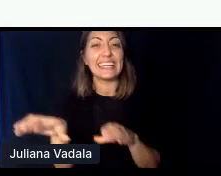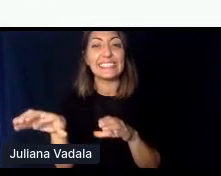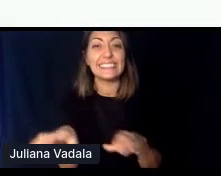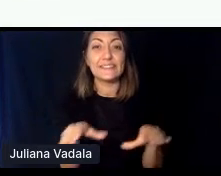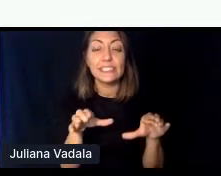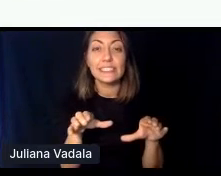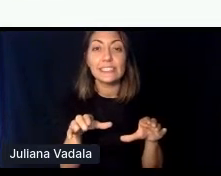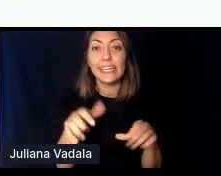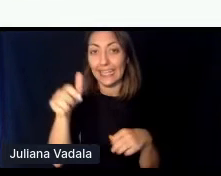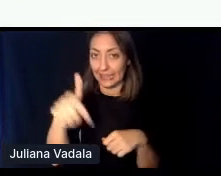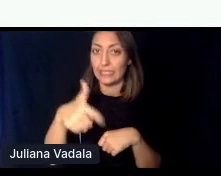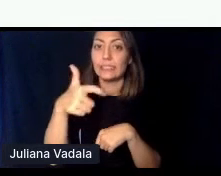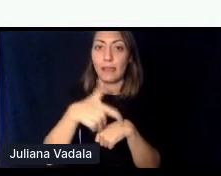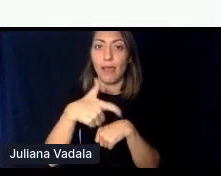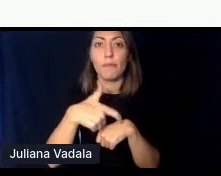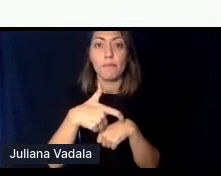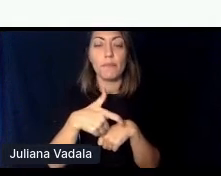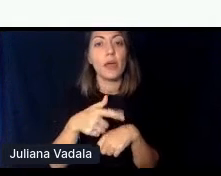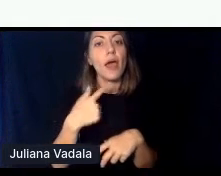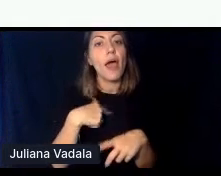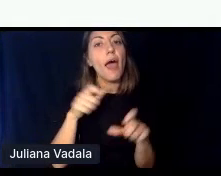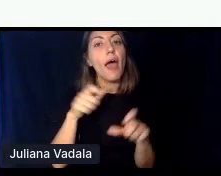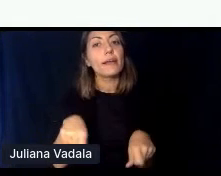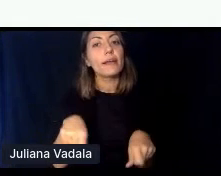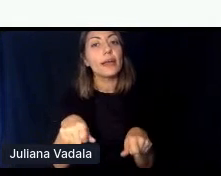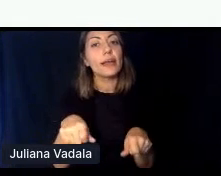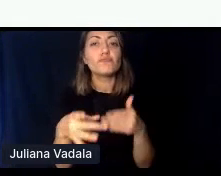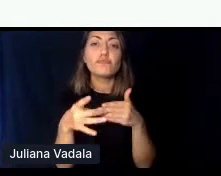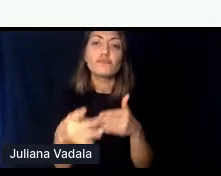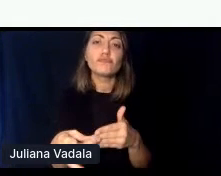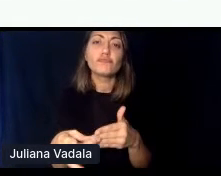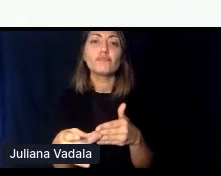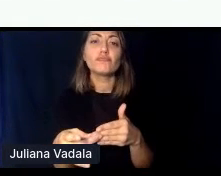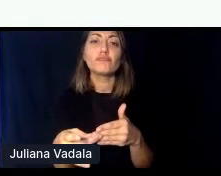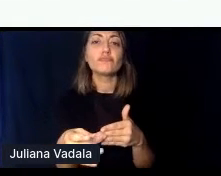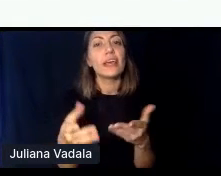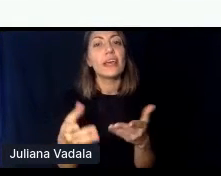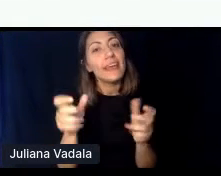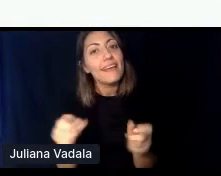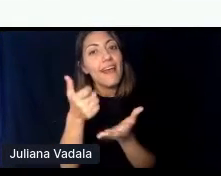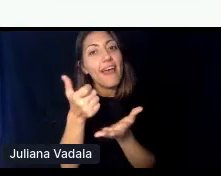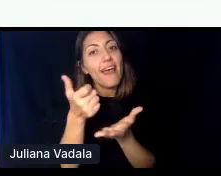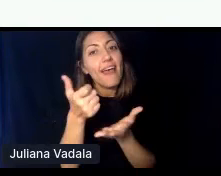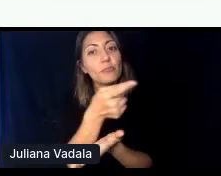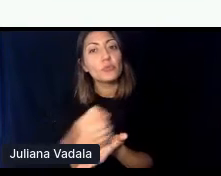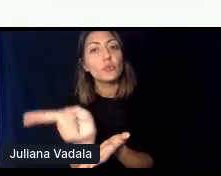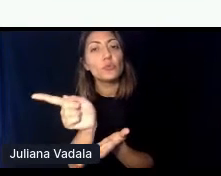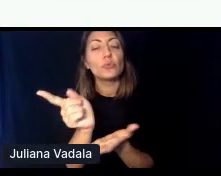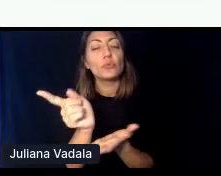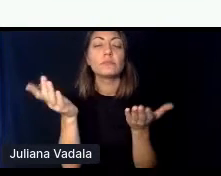stress during these challenging times. Before I delve into that mindfulness